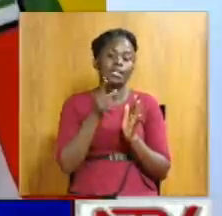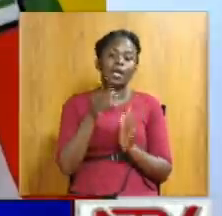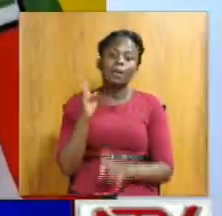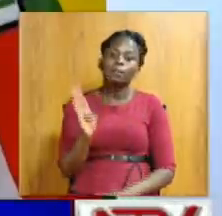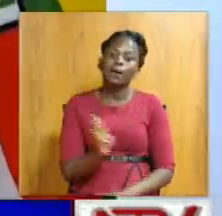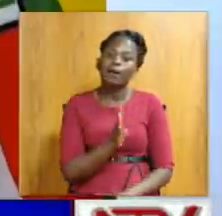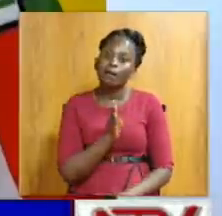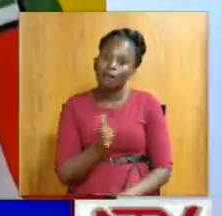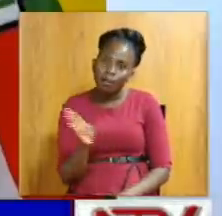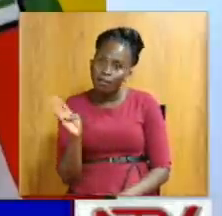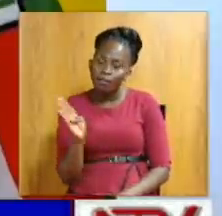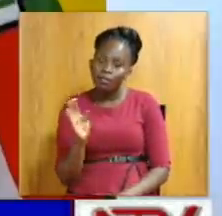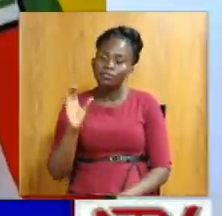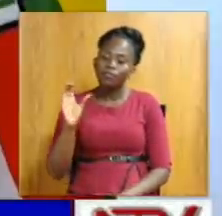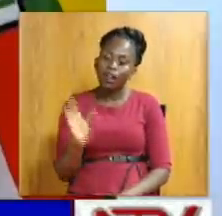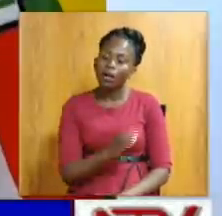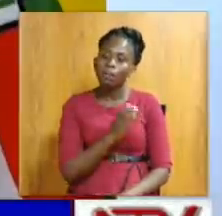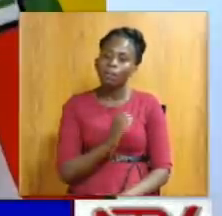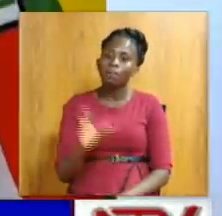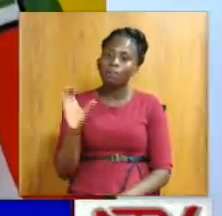Abamabara